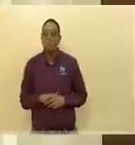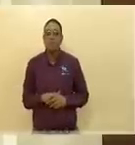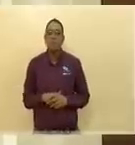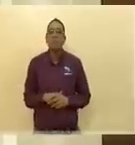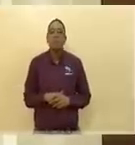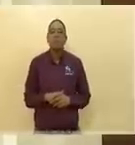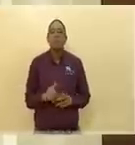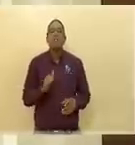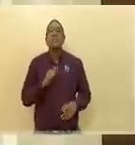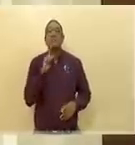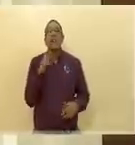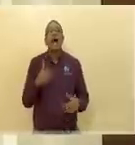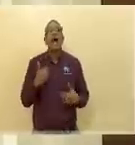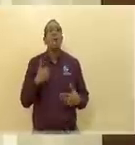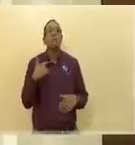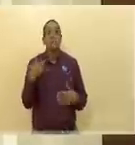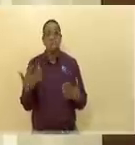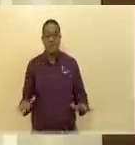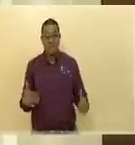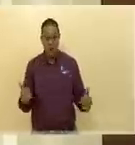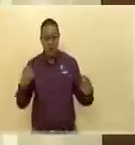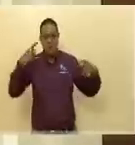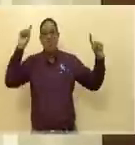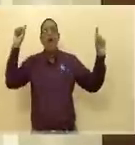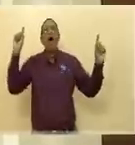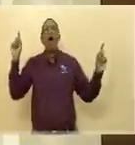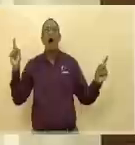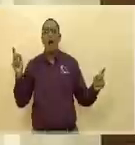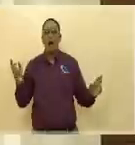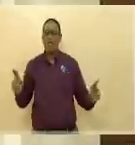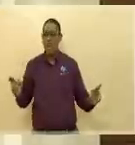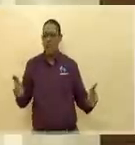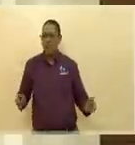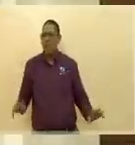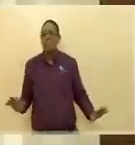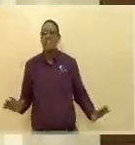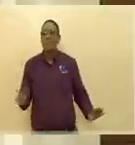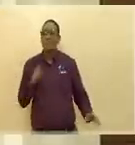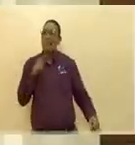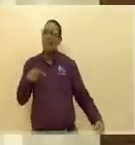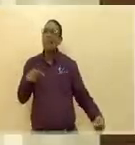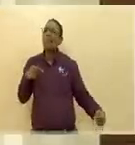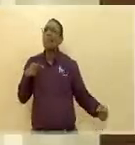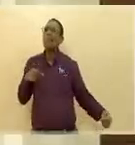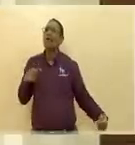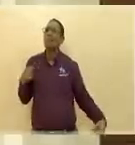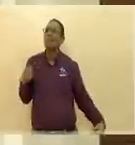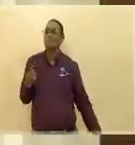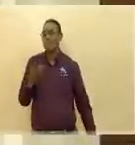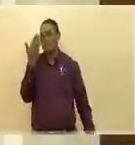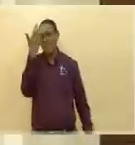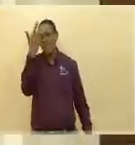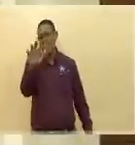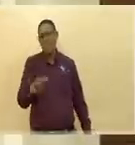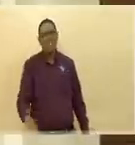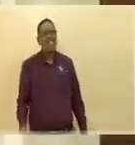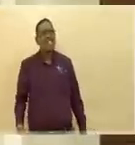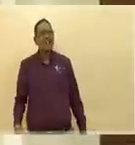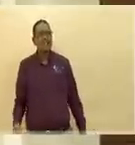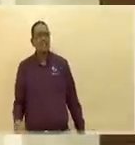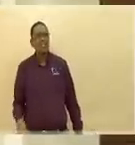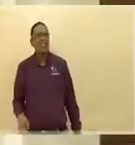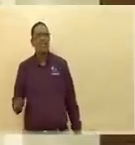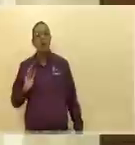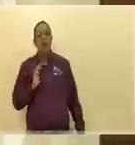I'm very happy that we have reached this point. It has been an incredible struggle because, as you would know, there are those in